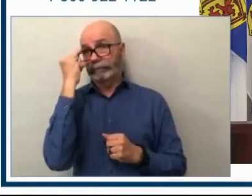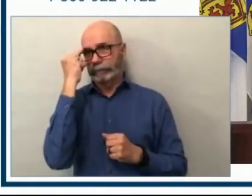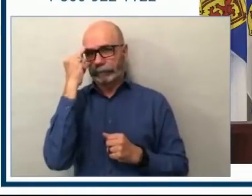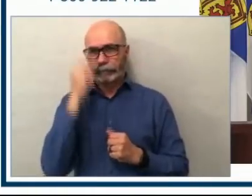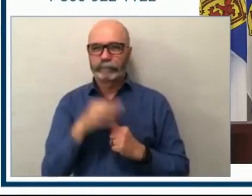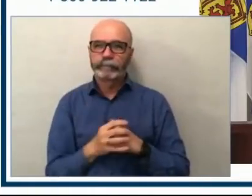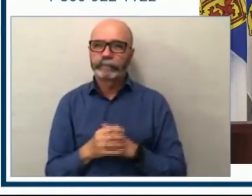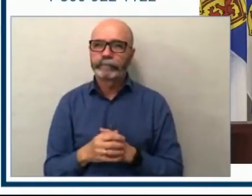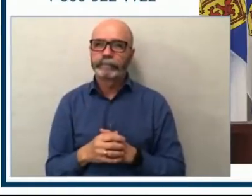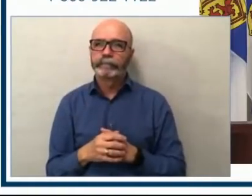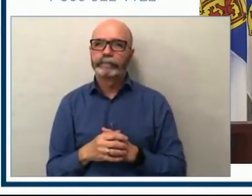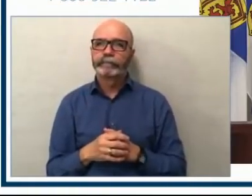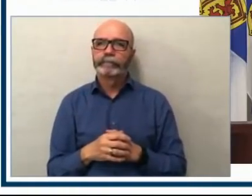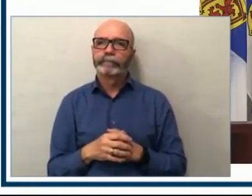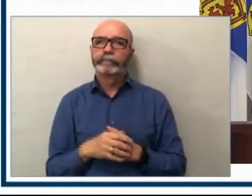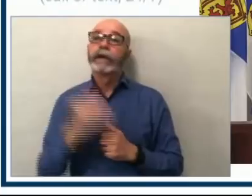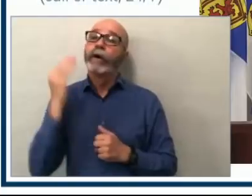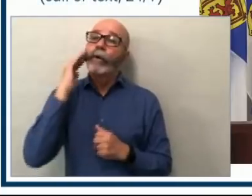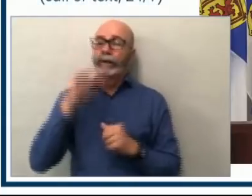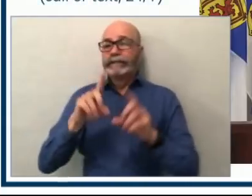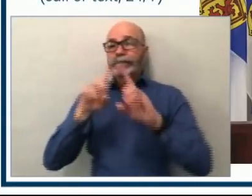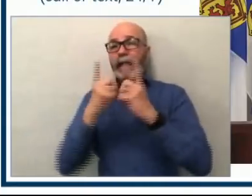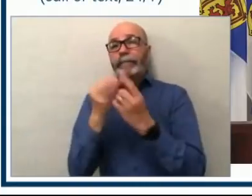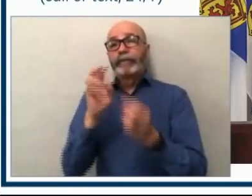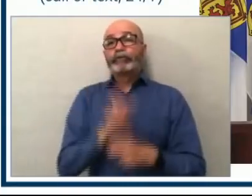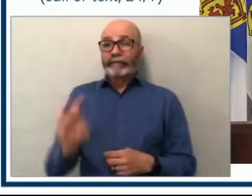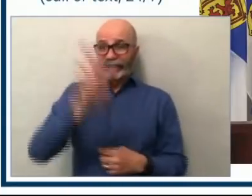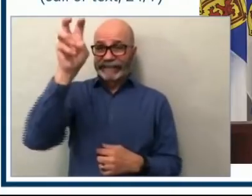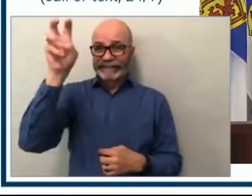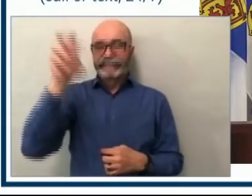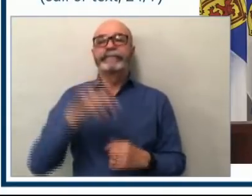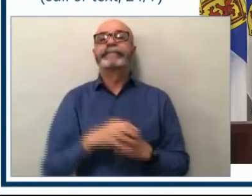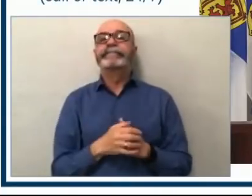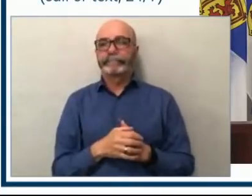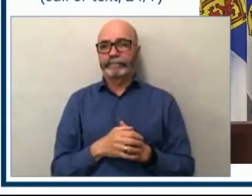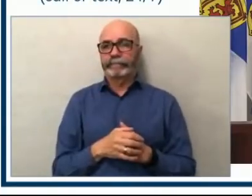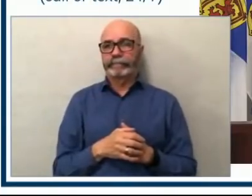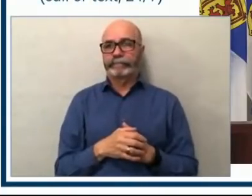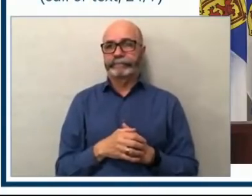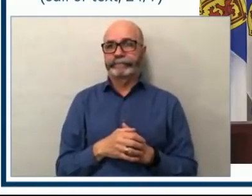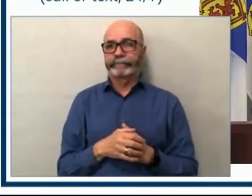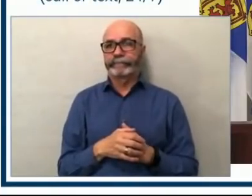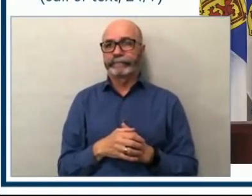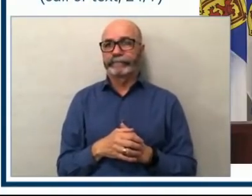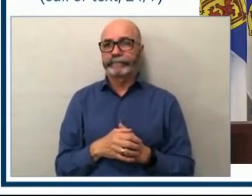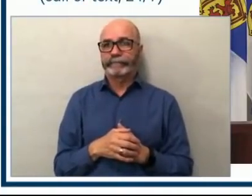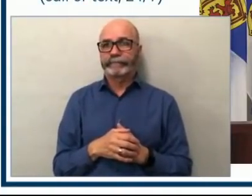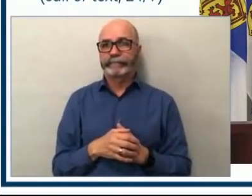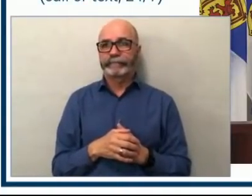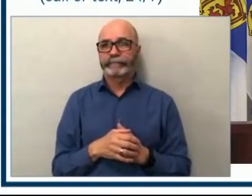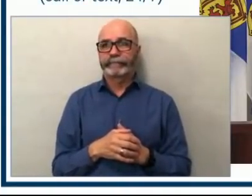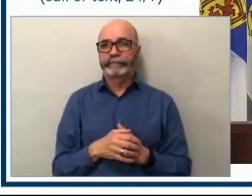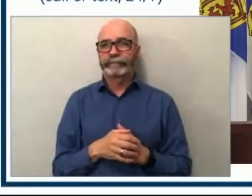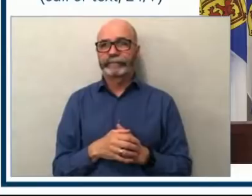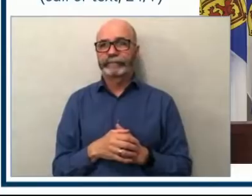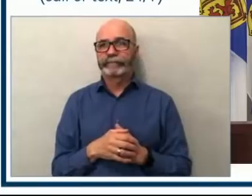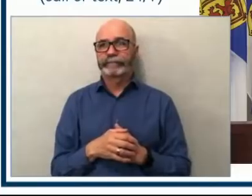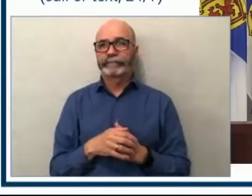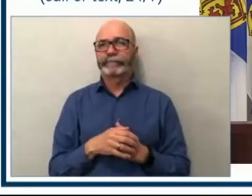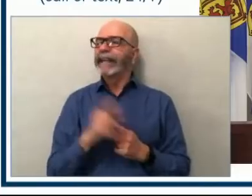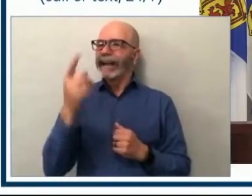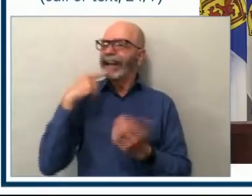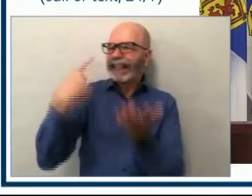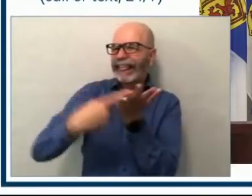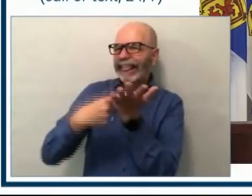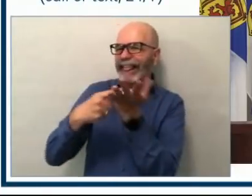and Public and Infrastructure Renewal is a respondent in the case that my colleague Elizabeth just noted. So you